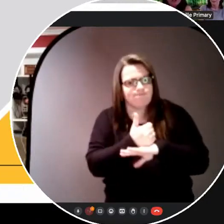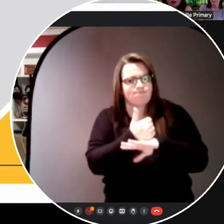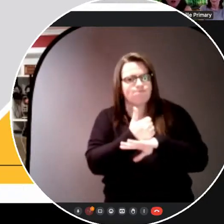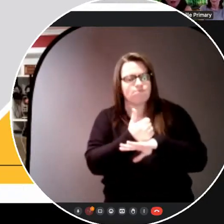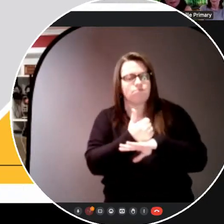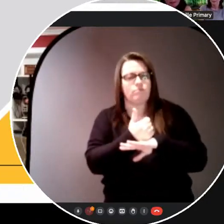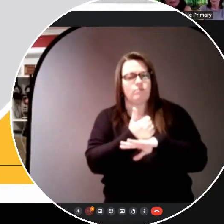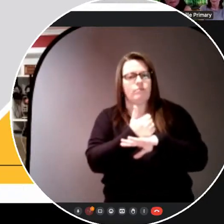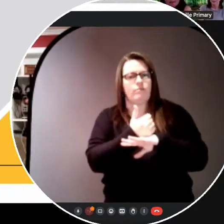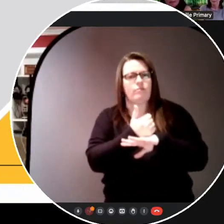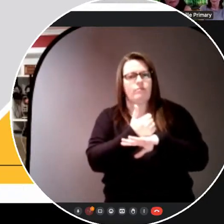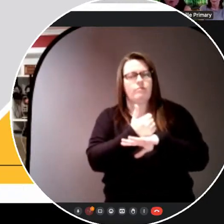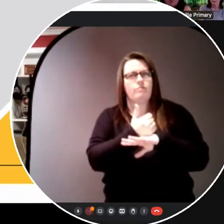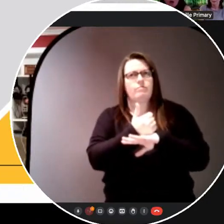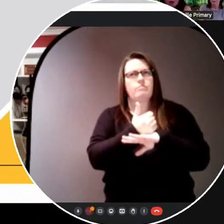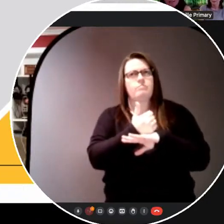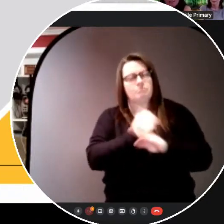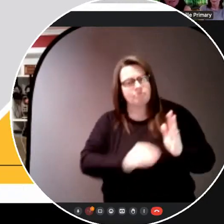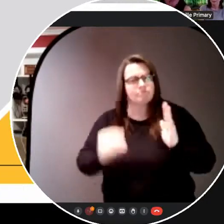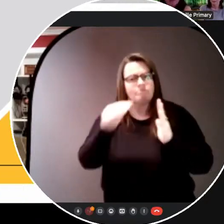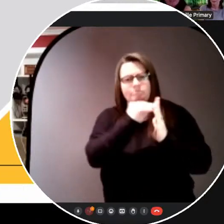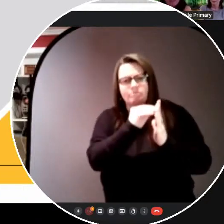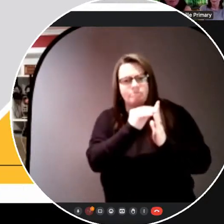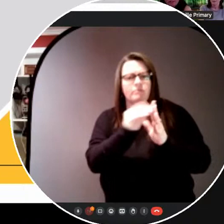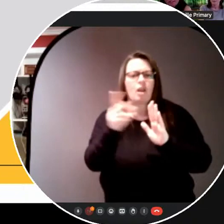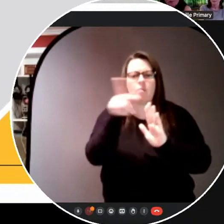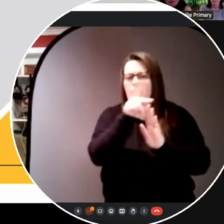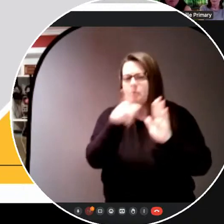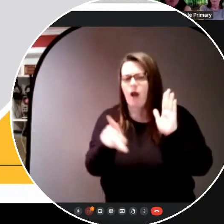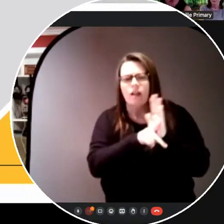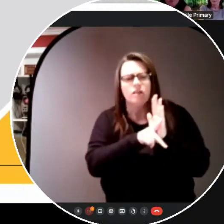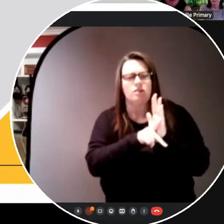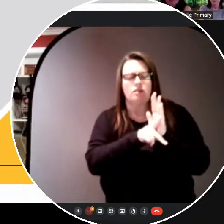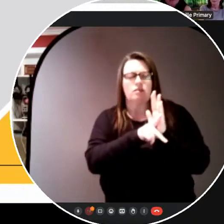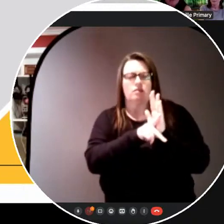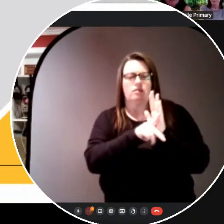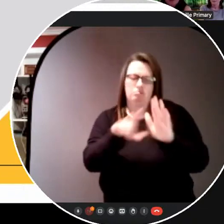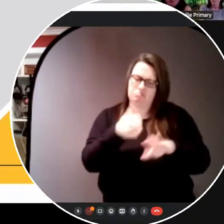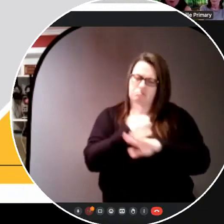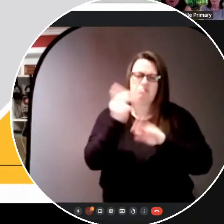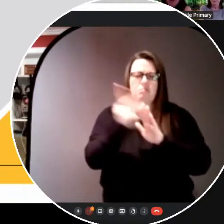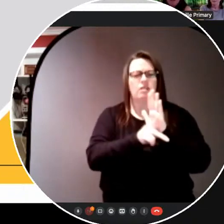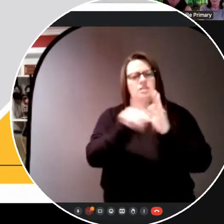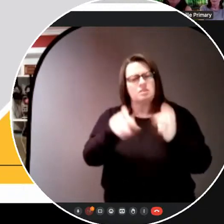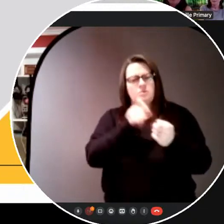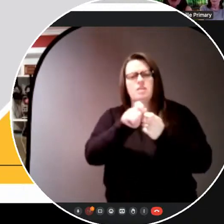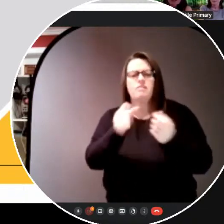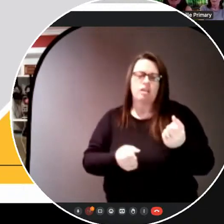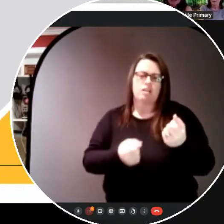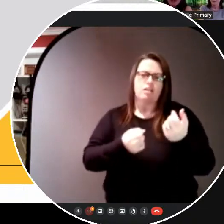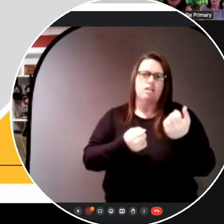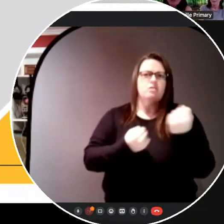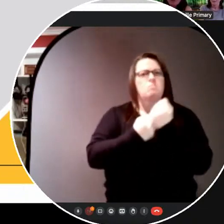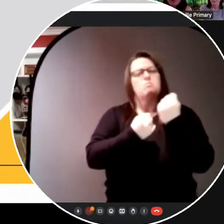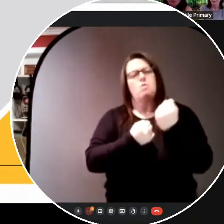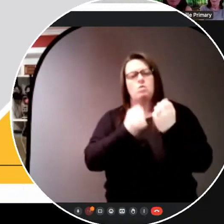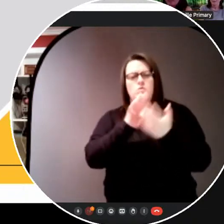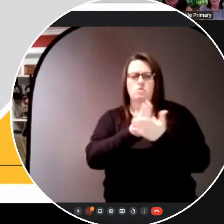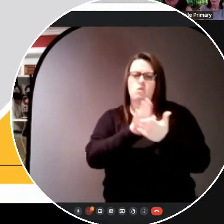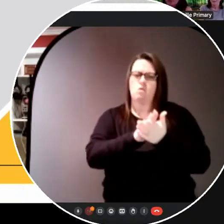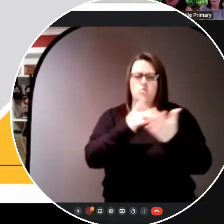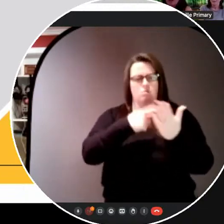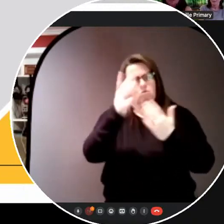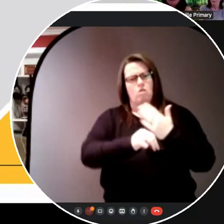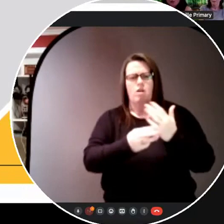a clause or a policy that would specifically support programming for schools who require it. So we're asking that French immersion